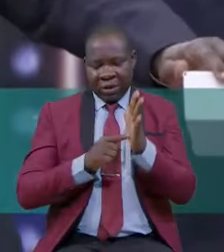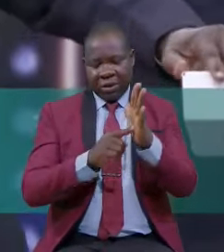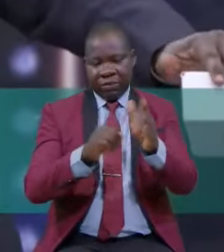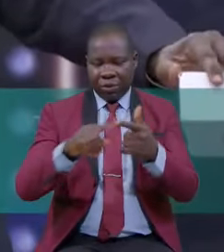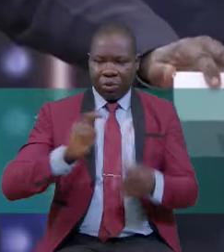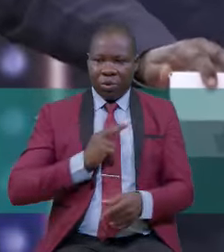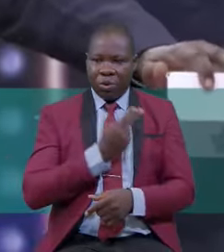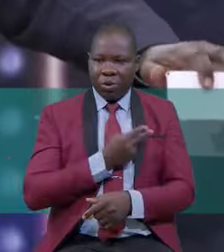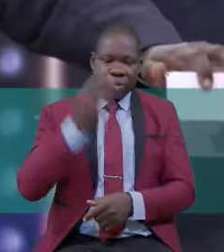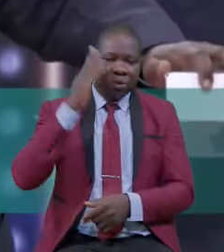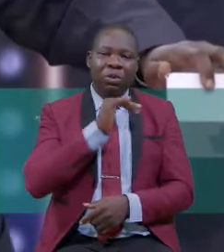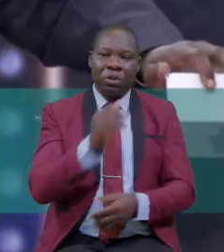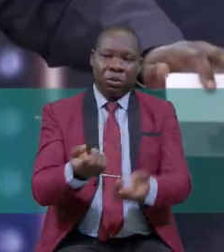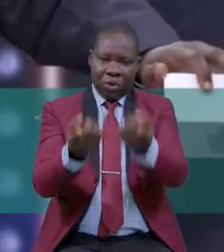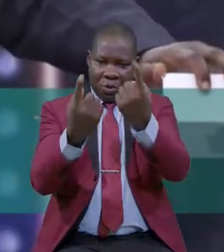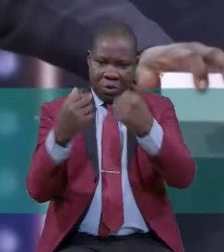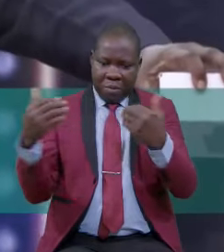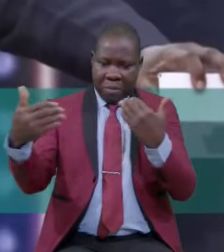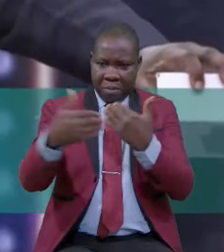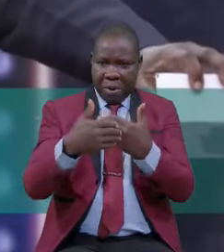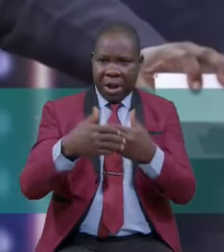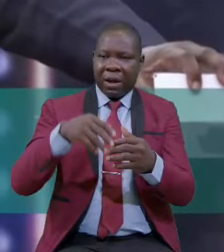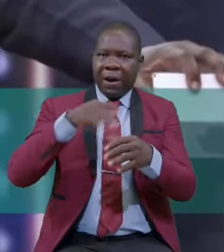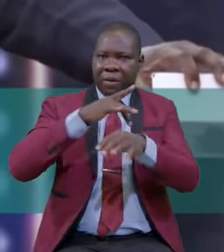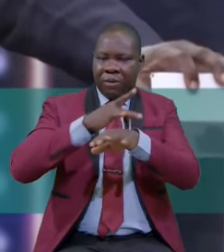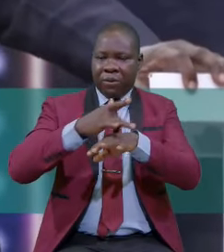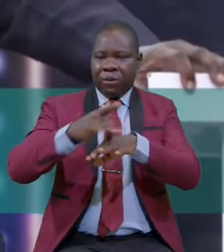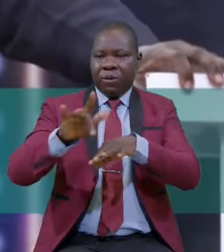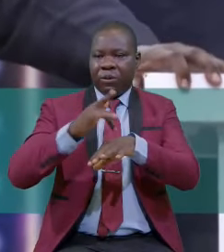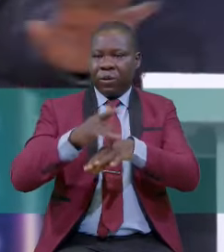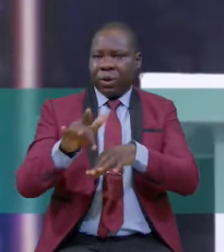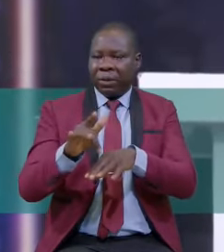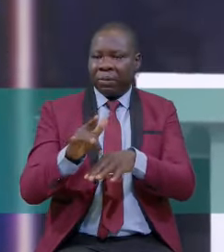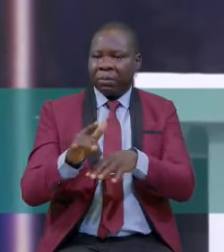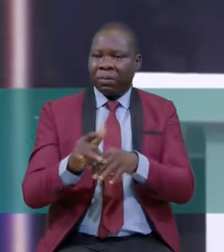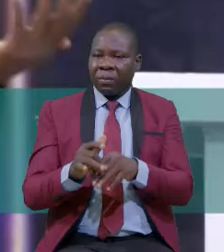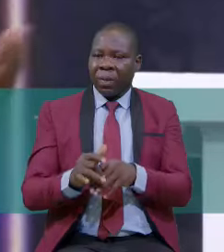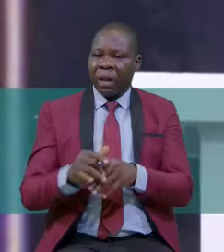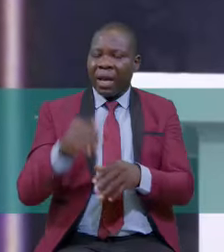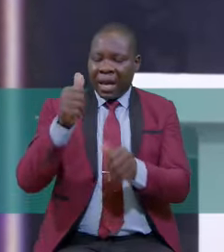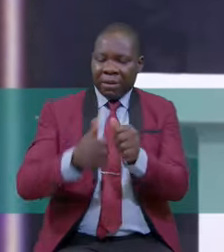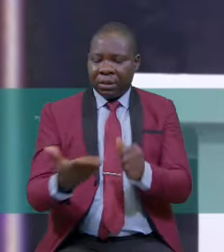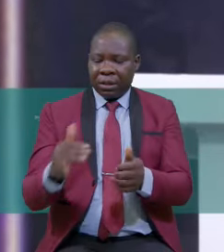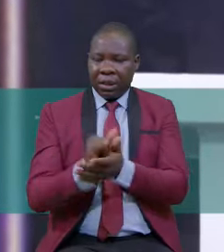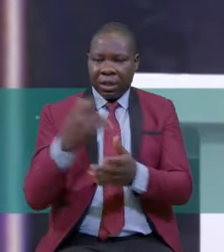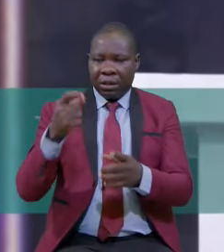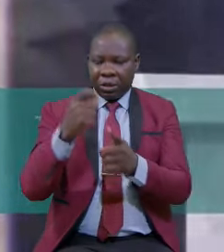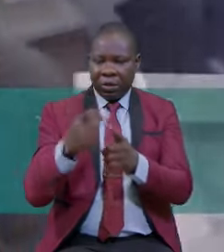accomplish whatsoever, everything that the Word of God has said, and we will bear